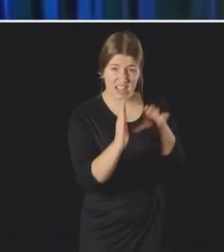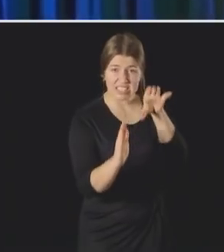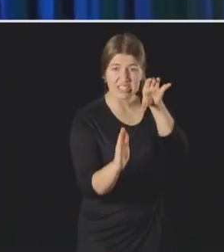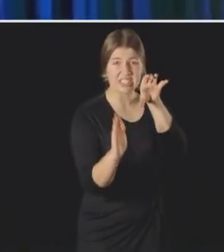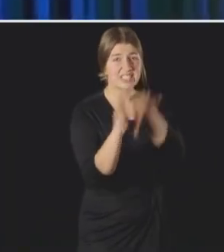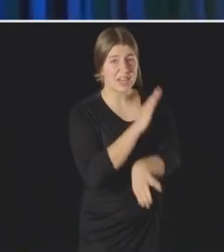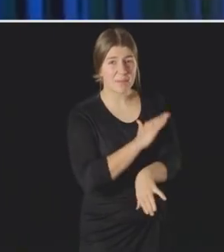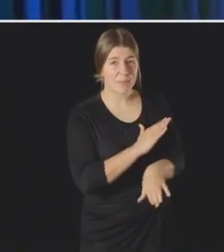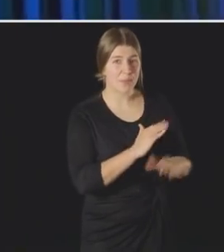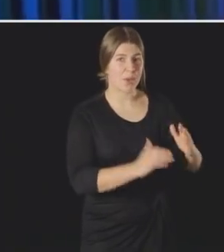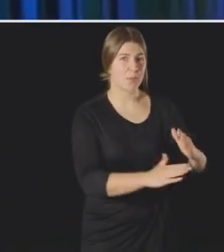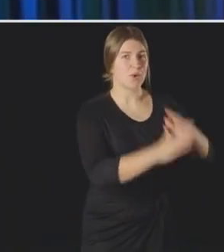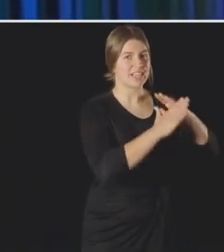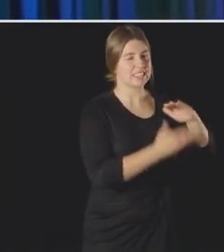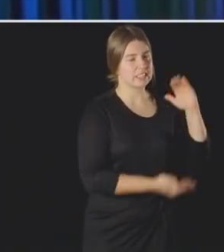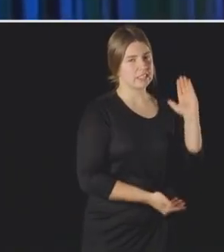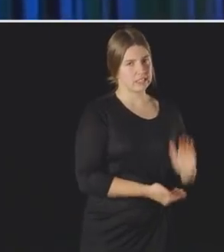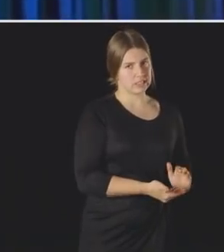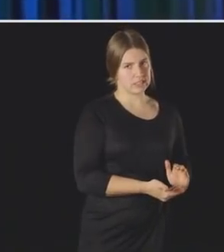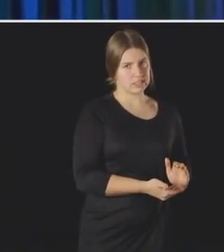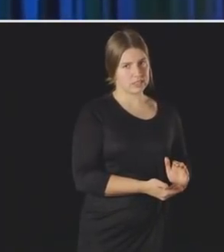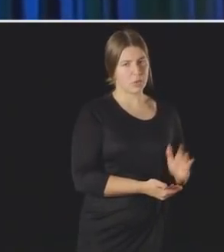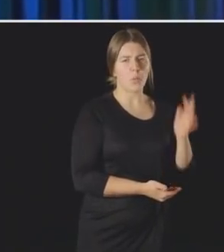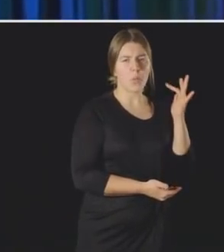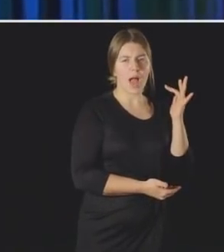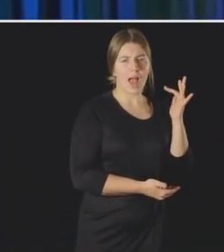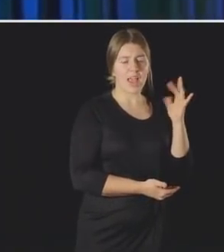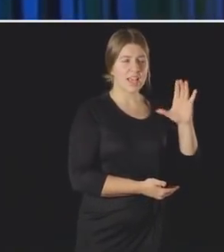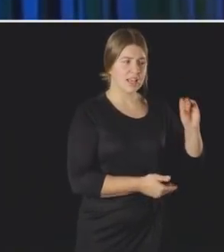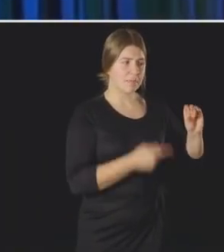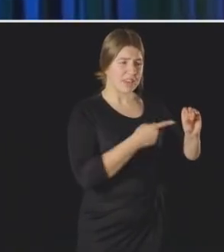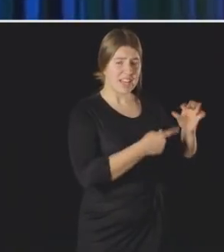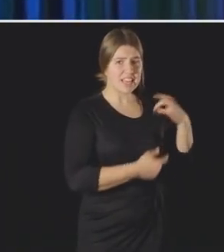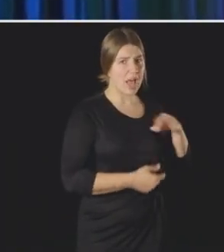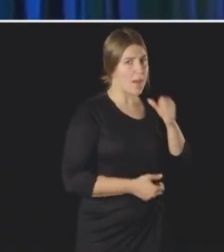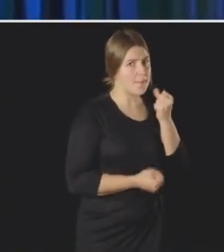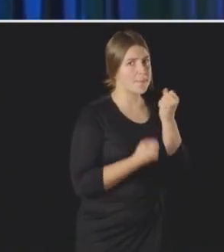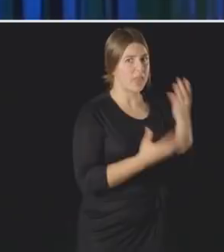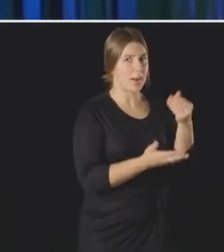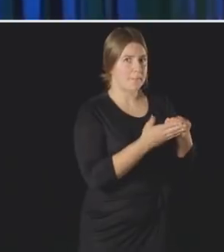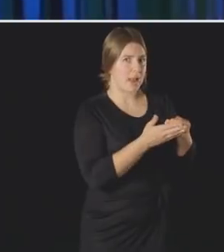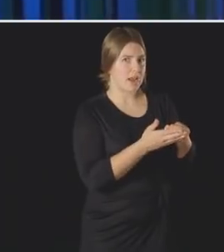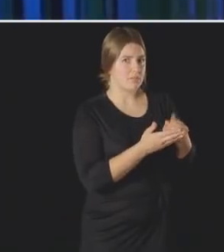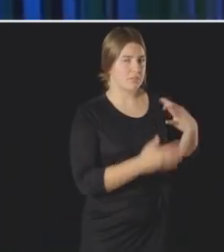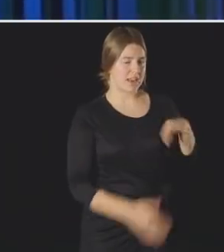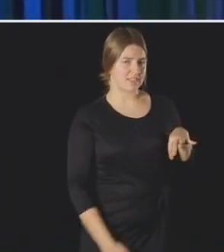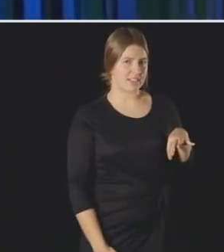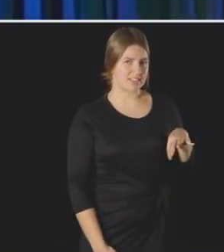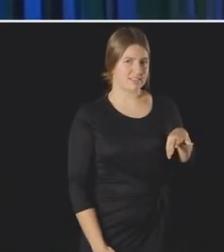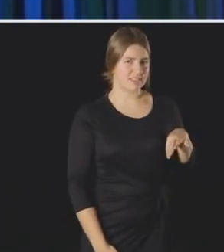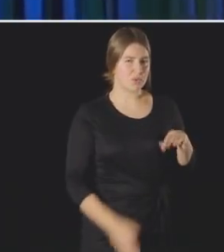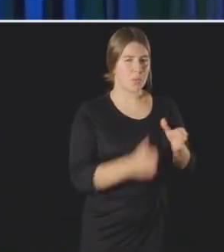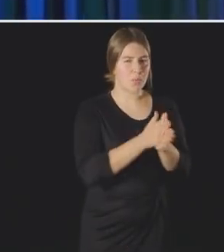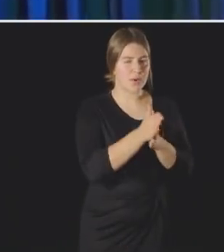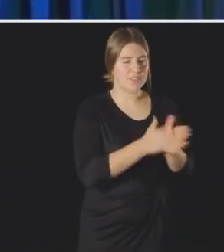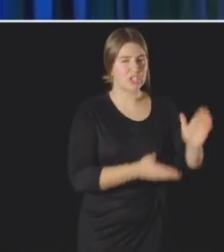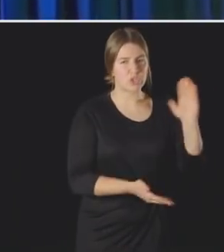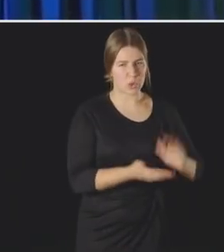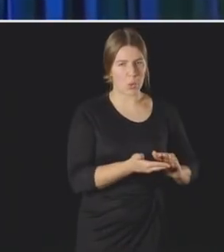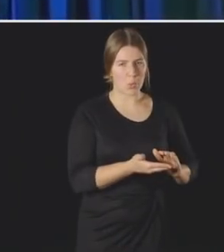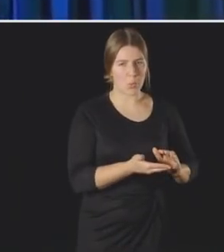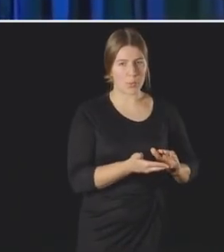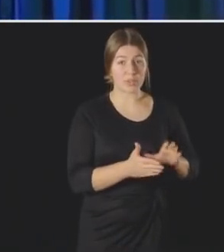earn. Therefore, the less motive they have to protect you and the greater risk you're taking when purchasing that device.